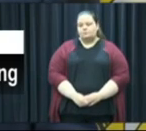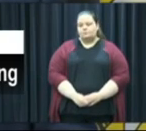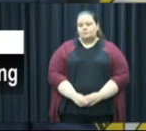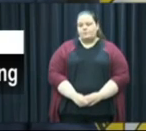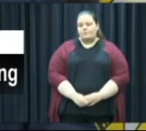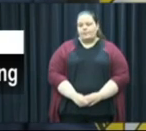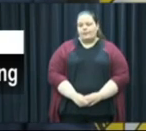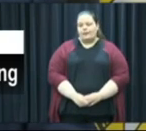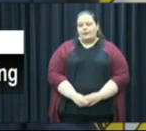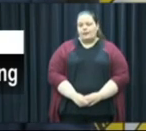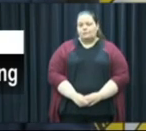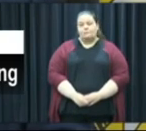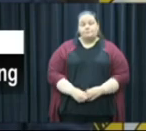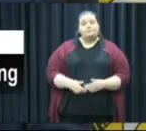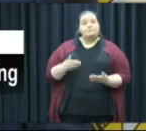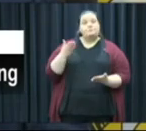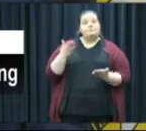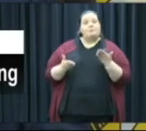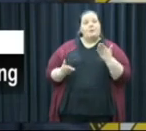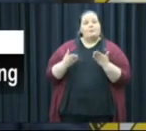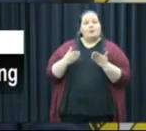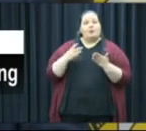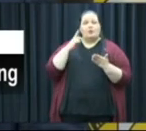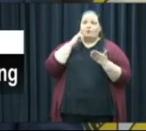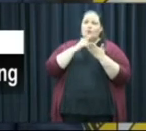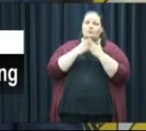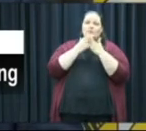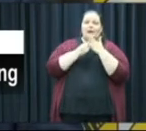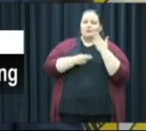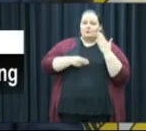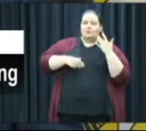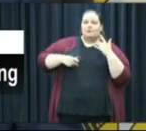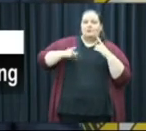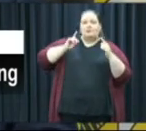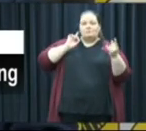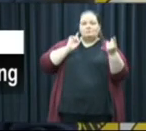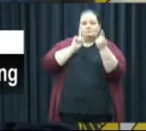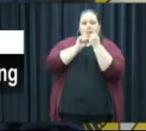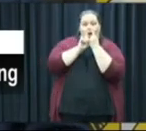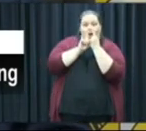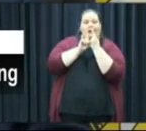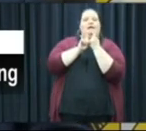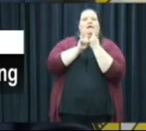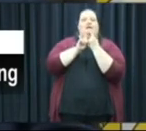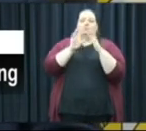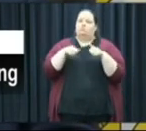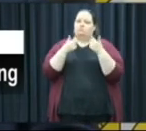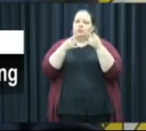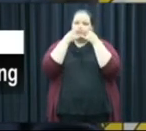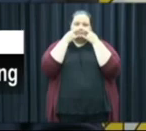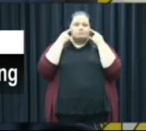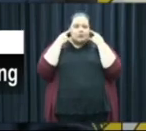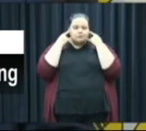where you cannot maintain at least 2 meters of space from others, it is strongly recommended that you wear a face mask.